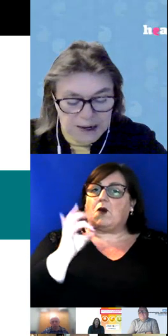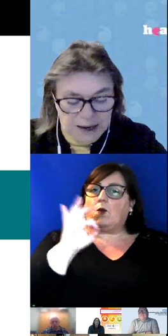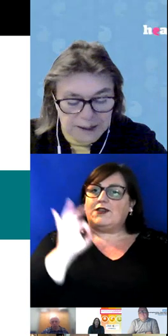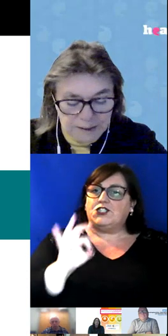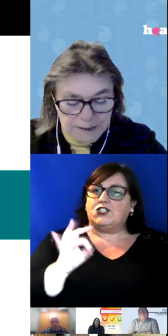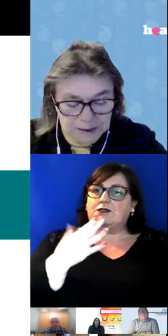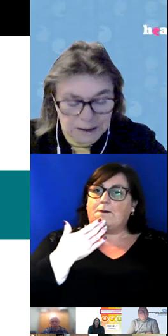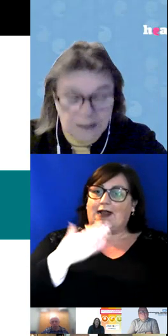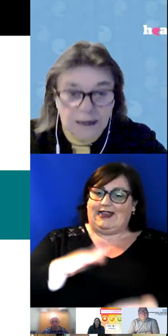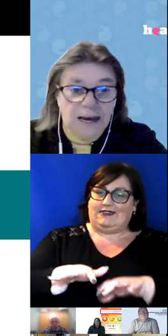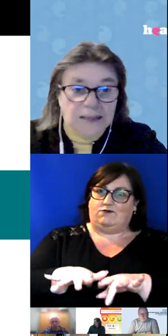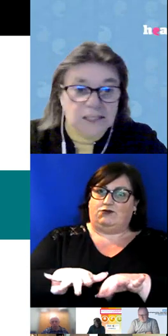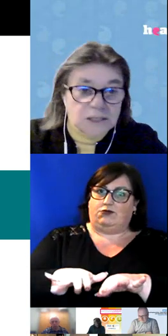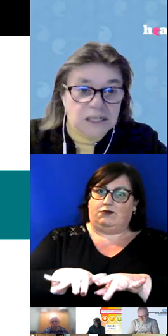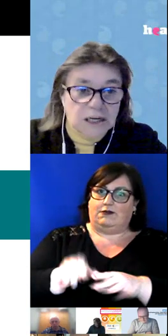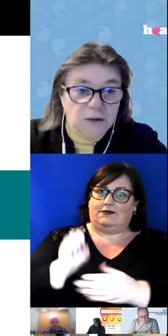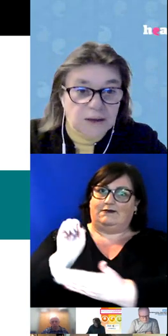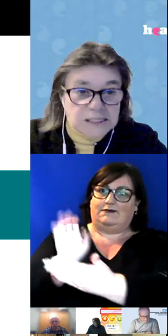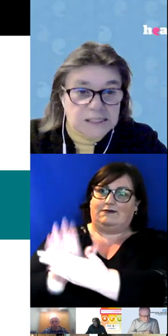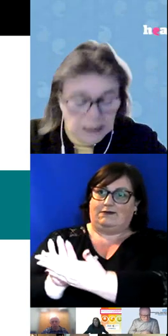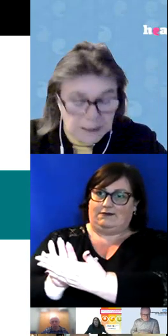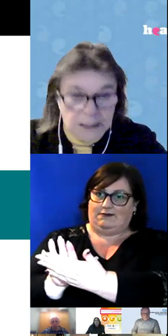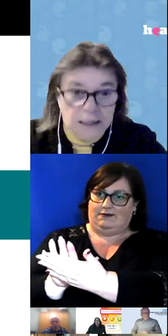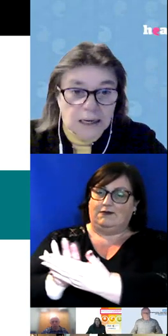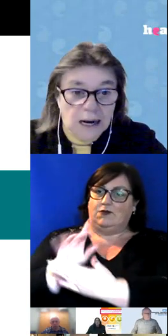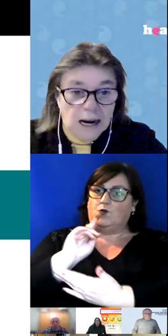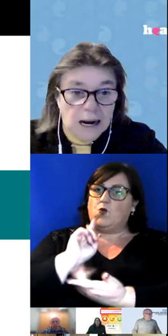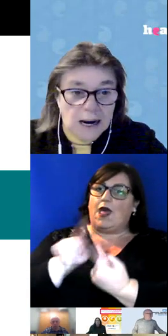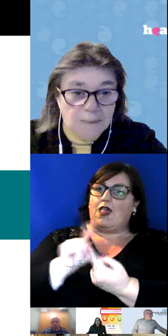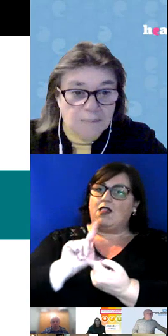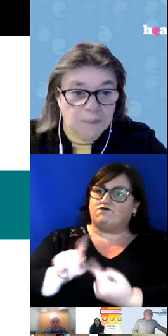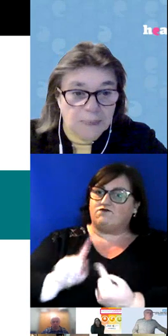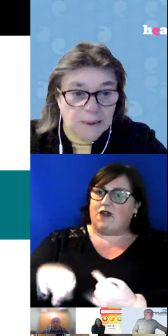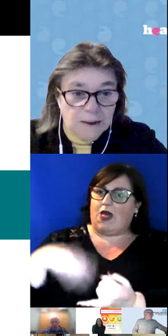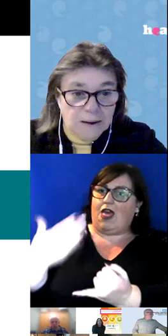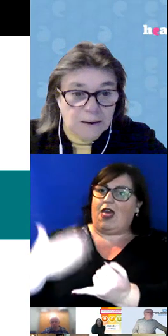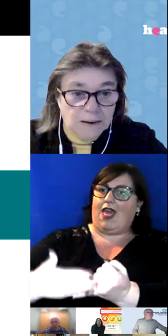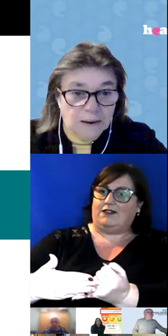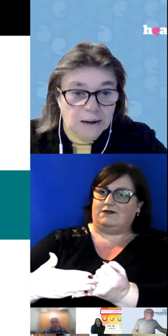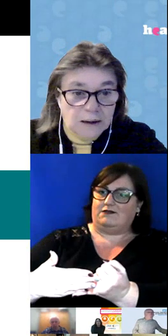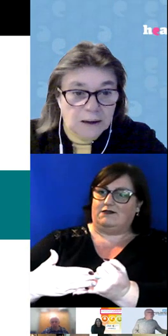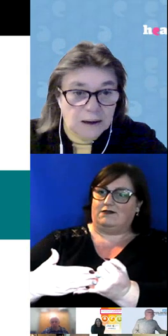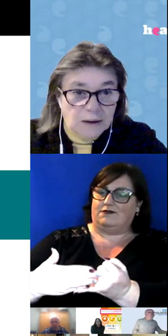before the end. As you can see on this slide,